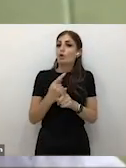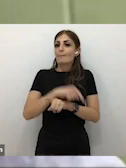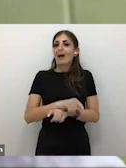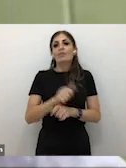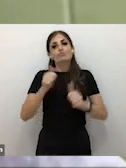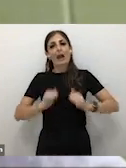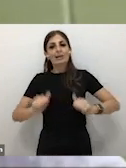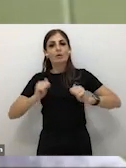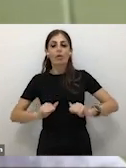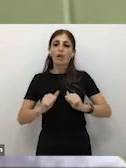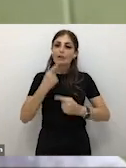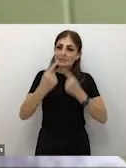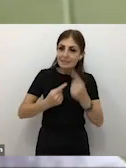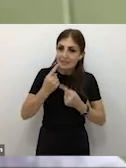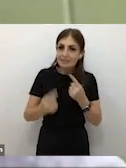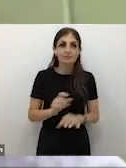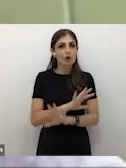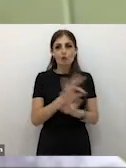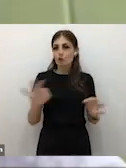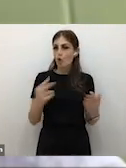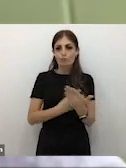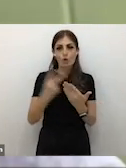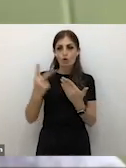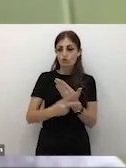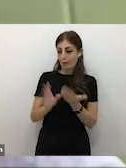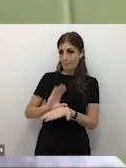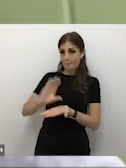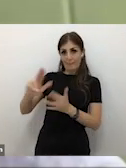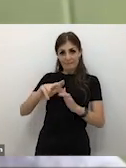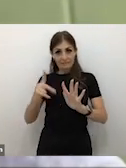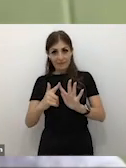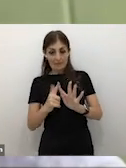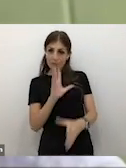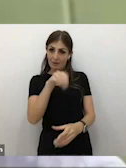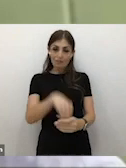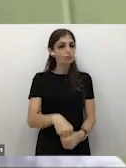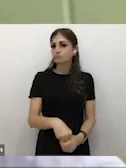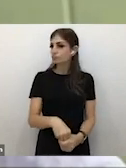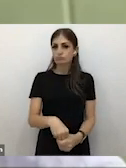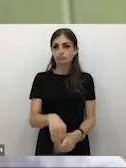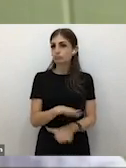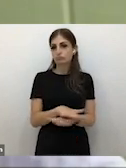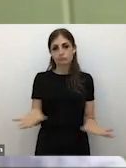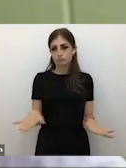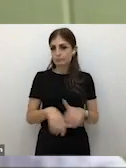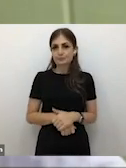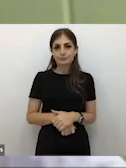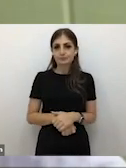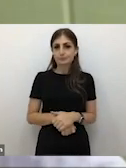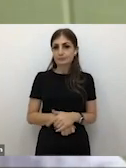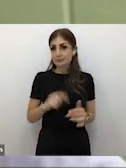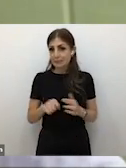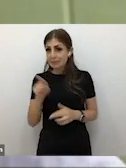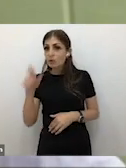details. There is no program fee to participate in this program, so you don't need to pay anything. If you